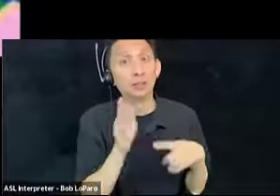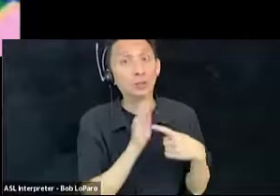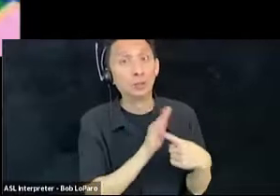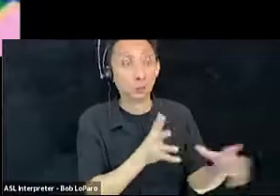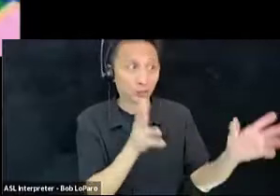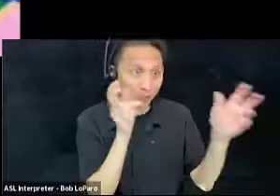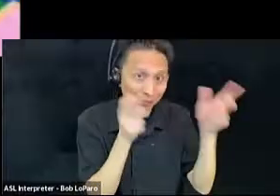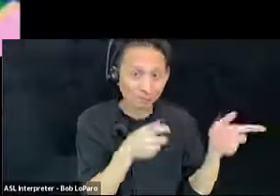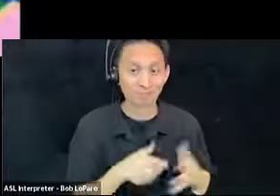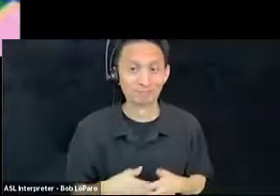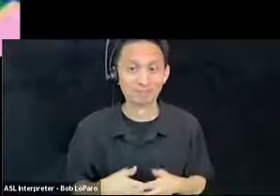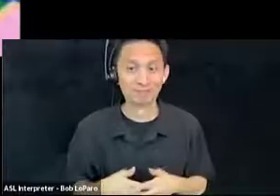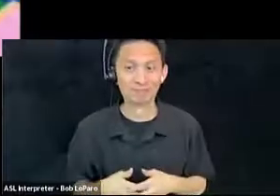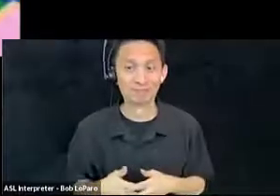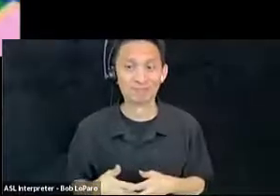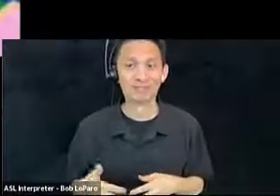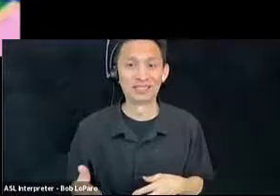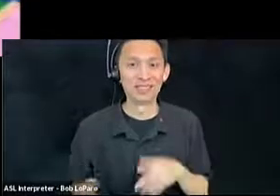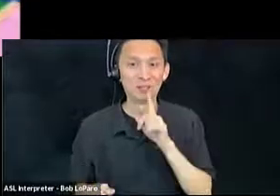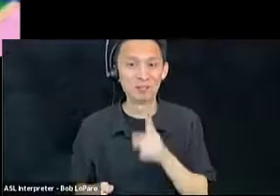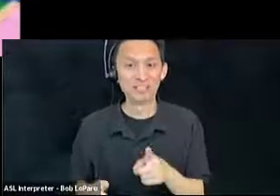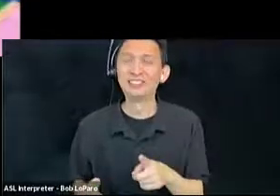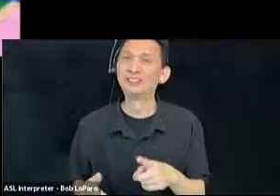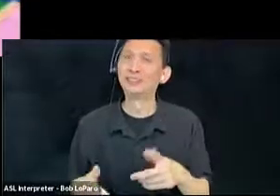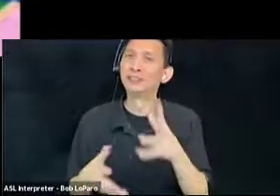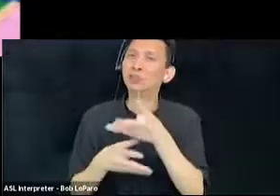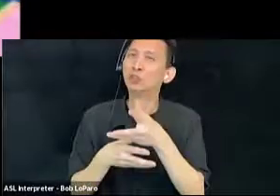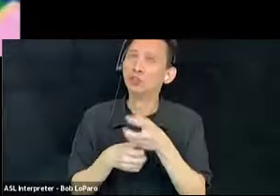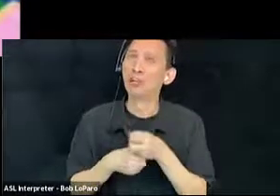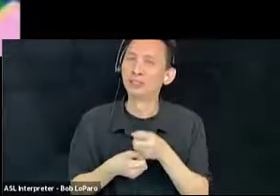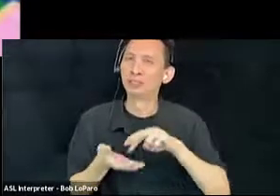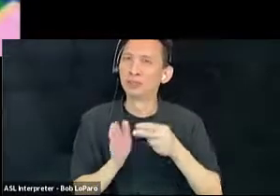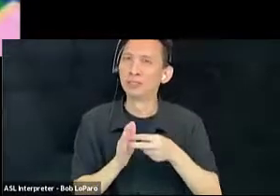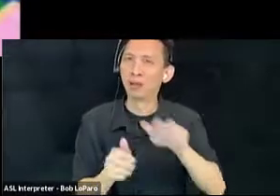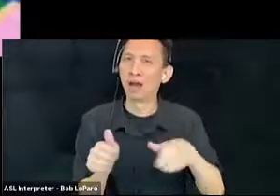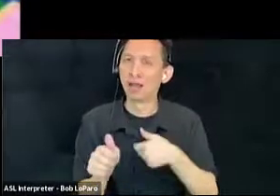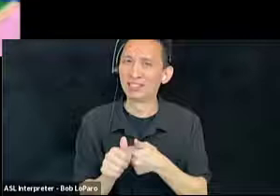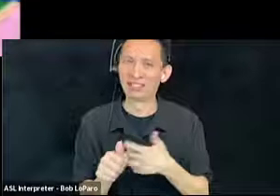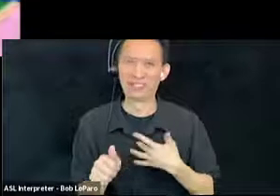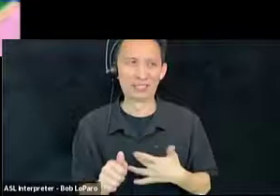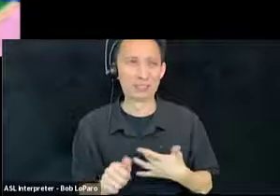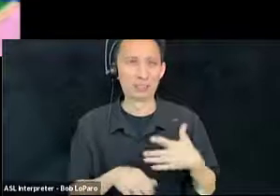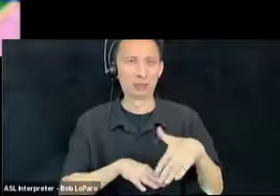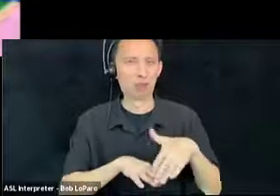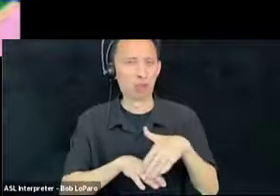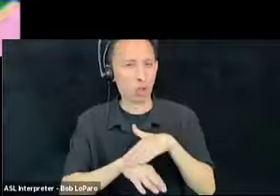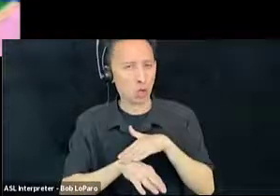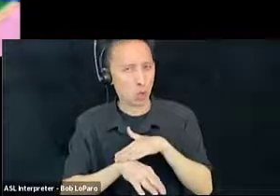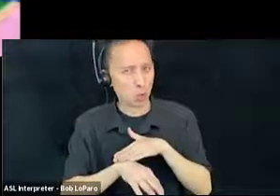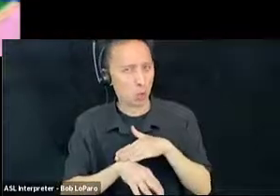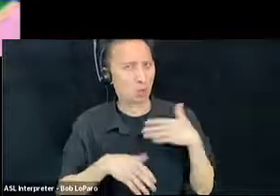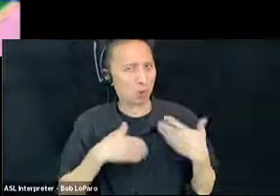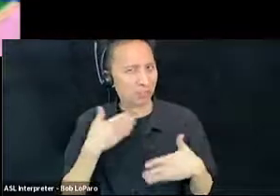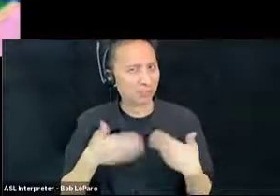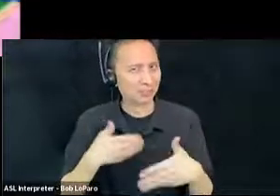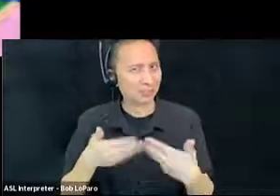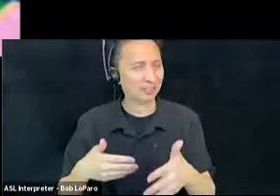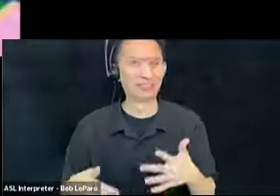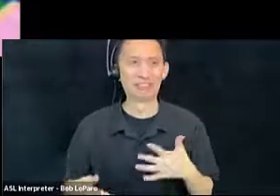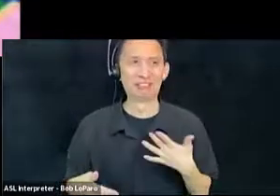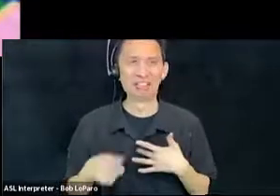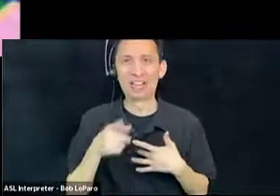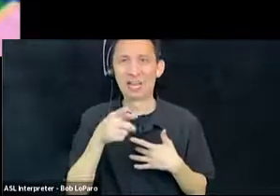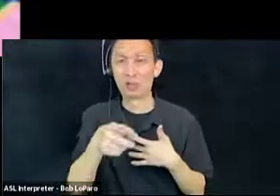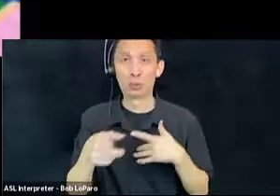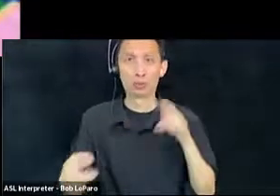Trust in the purpose, because sometimes it'll feel like a really slow process. And it may seem like you're changing things and manipulating